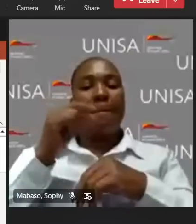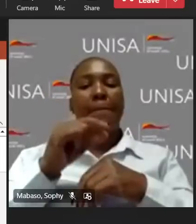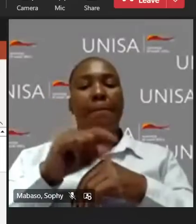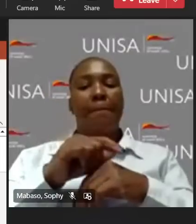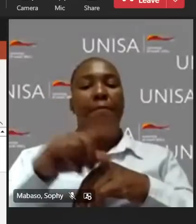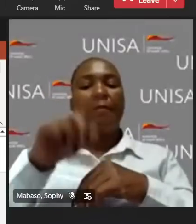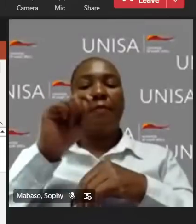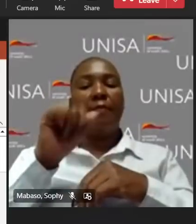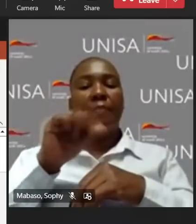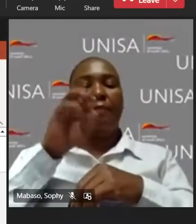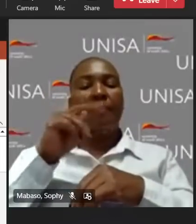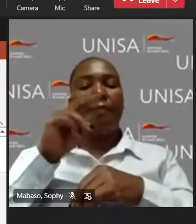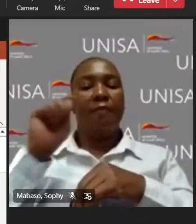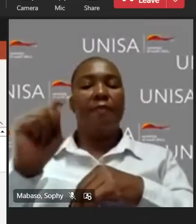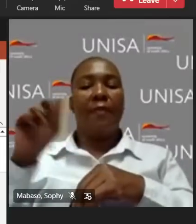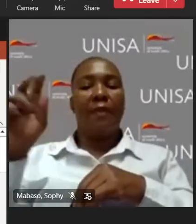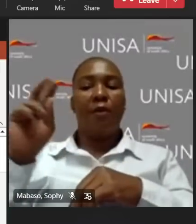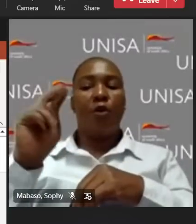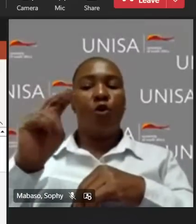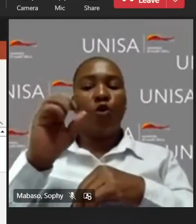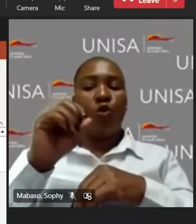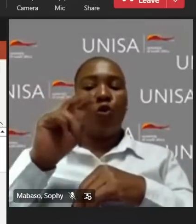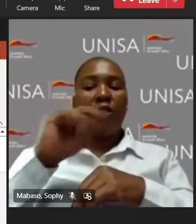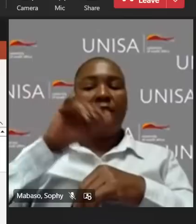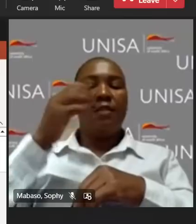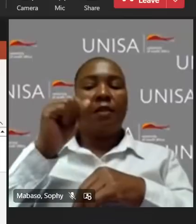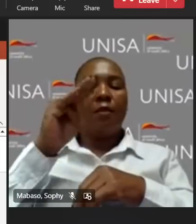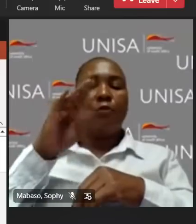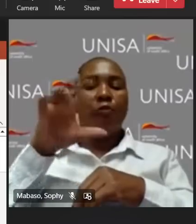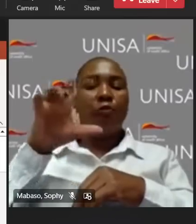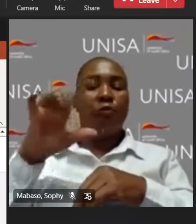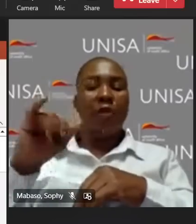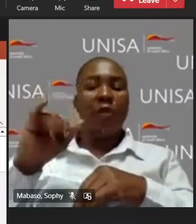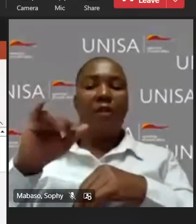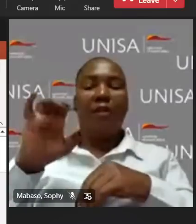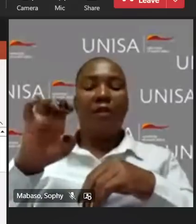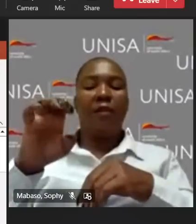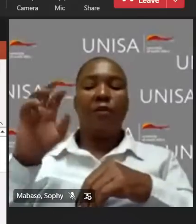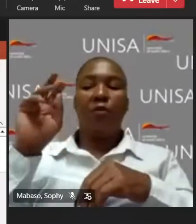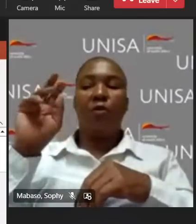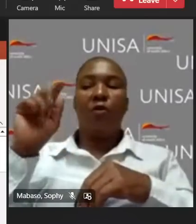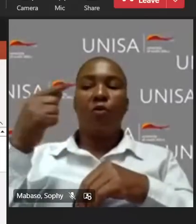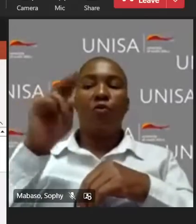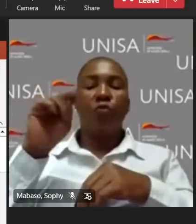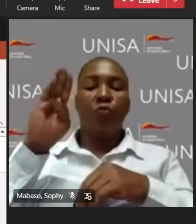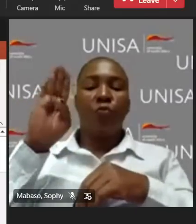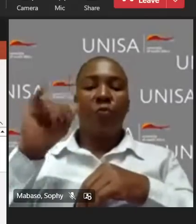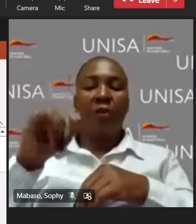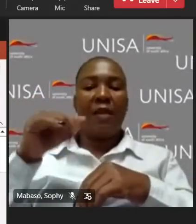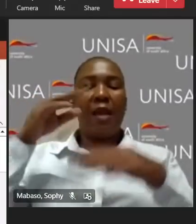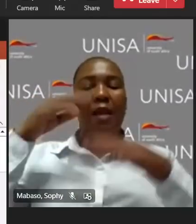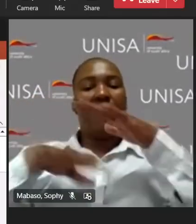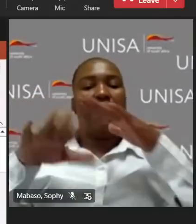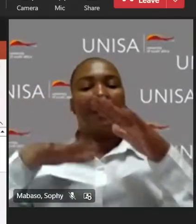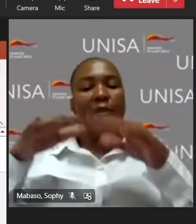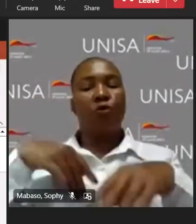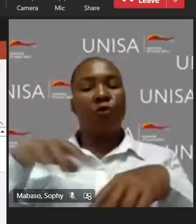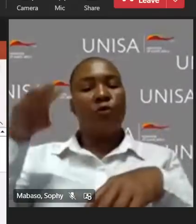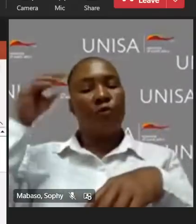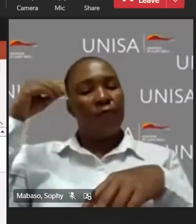Talent Nonjabulo Gumbi. I am the NSRC undergraduate officer.